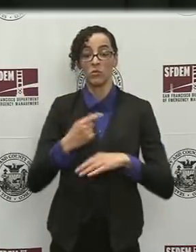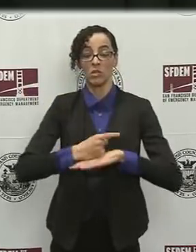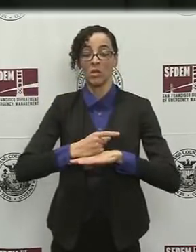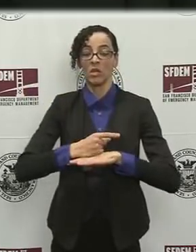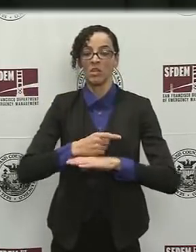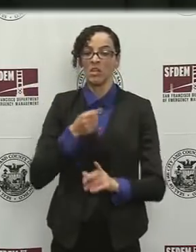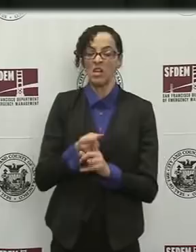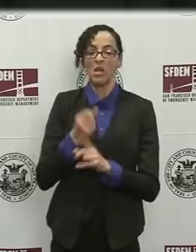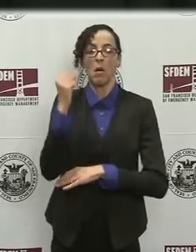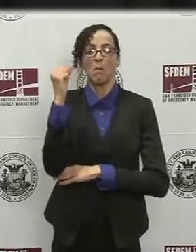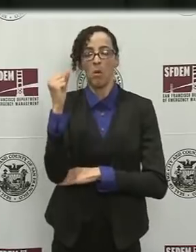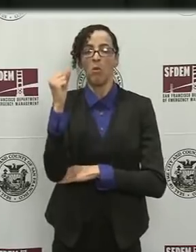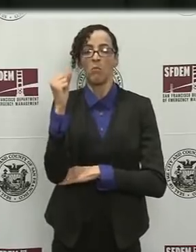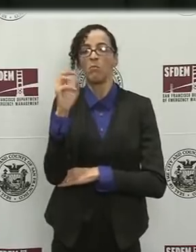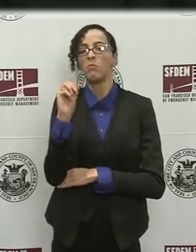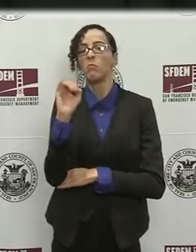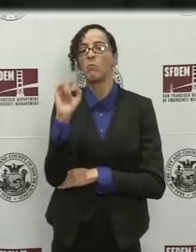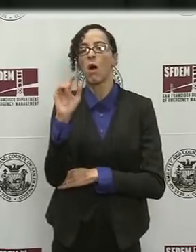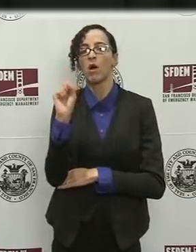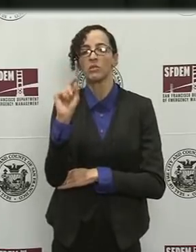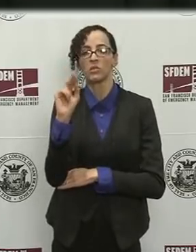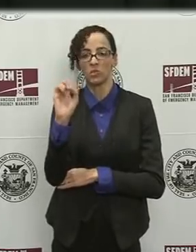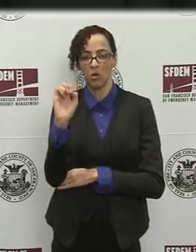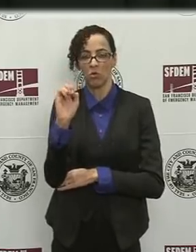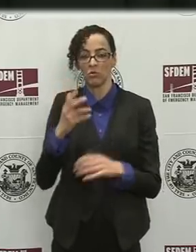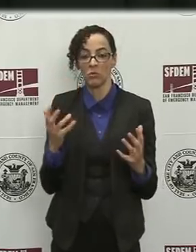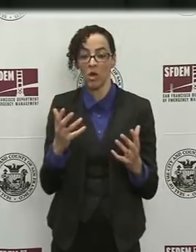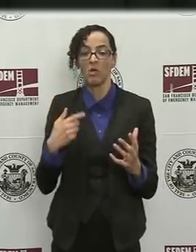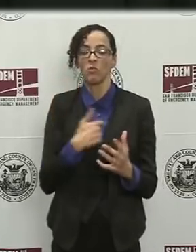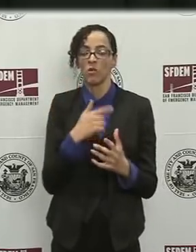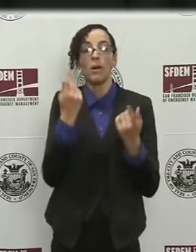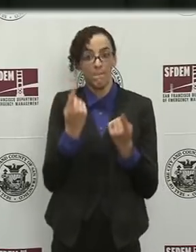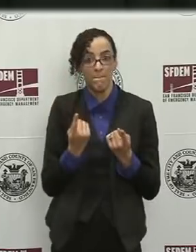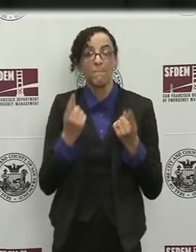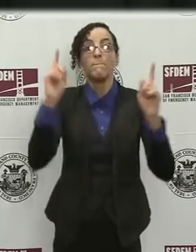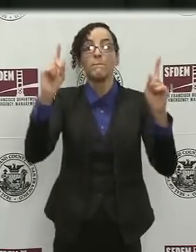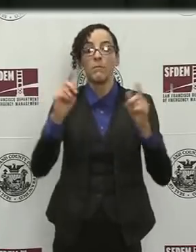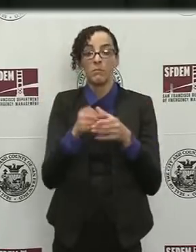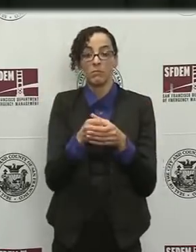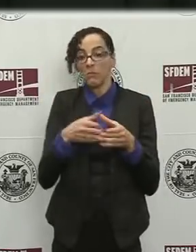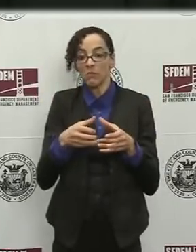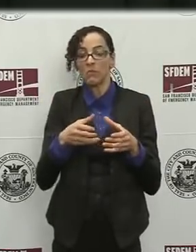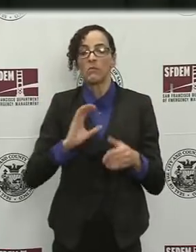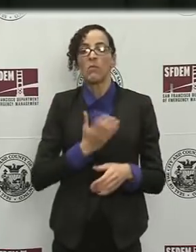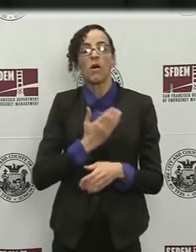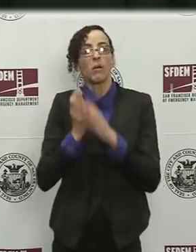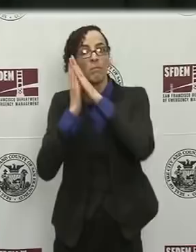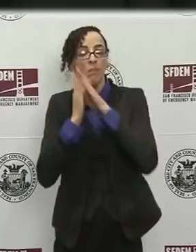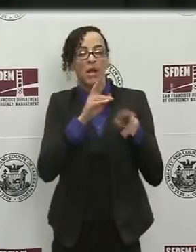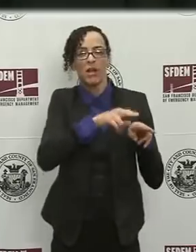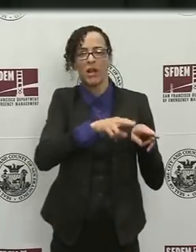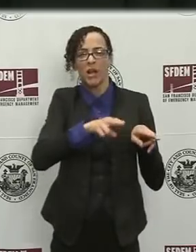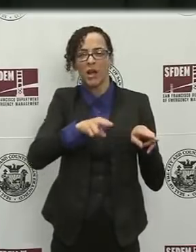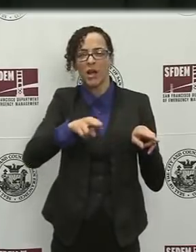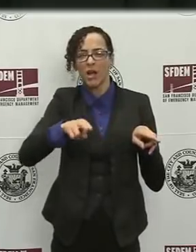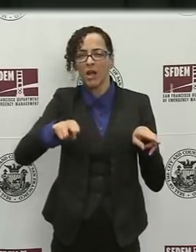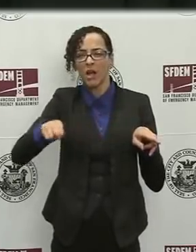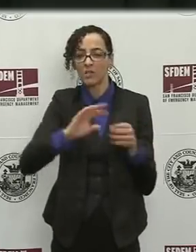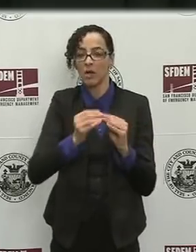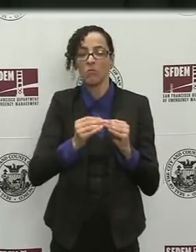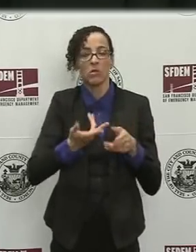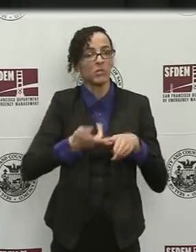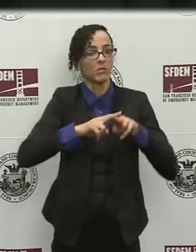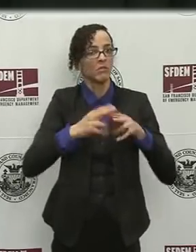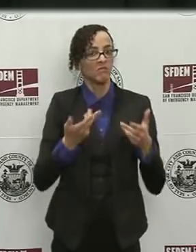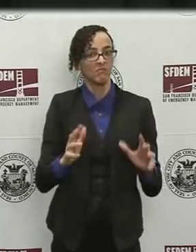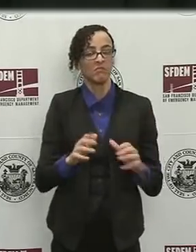We have successfully expanded our bed inventory system and exceeded the state's ask